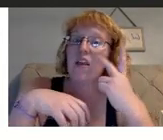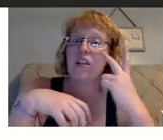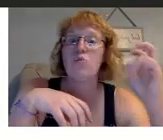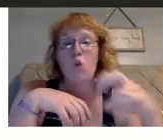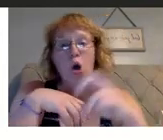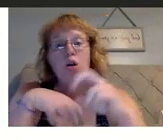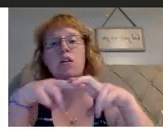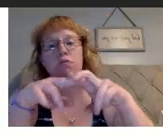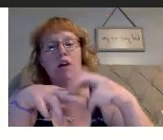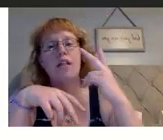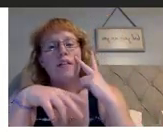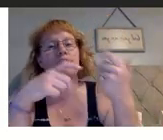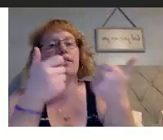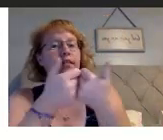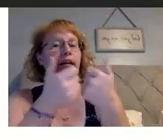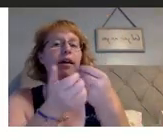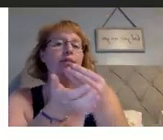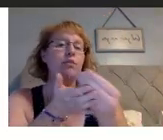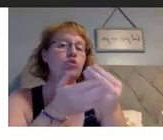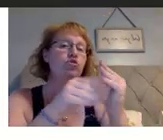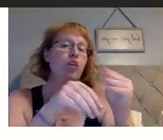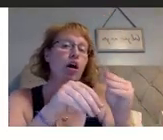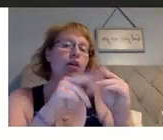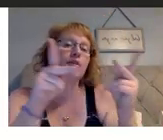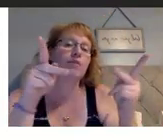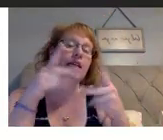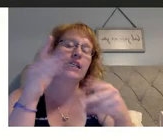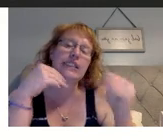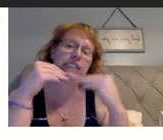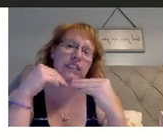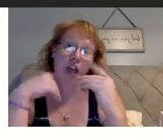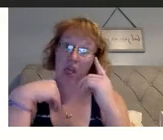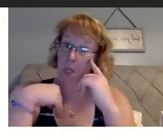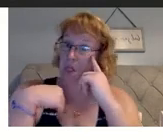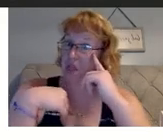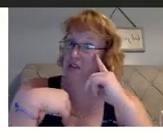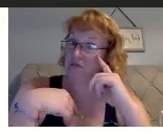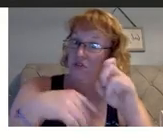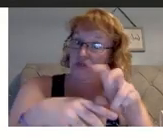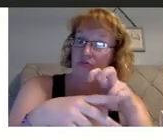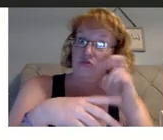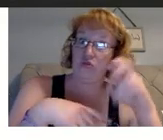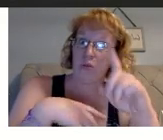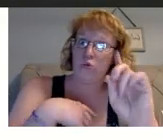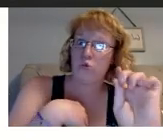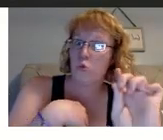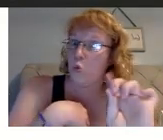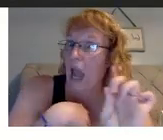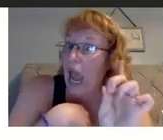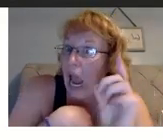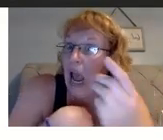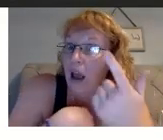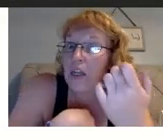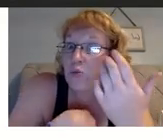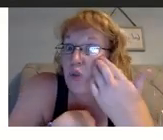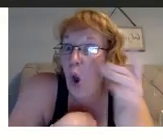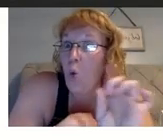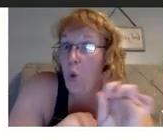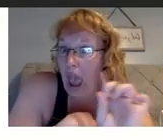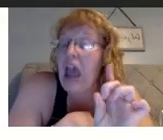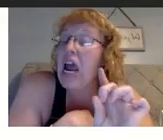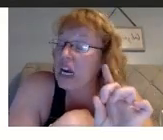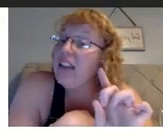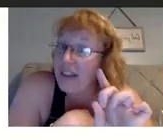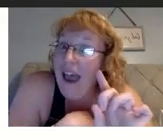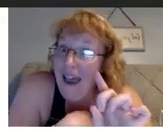coasters and rides. They see games, shops, and places to eat. Do you think that we should go ahead and jump to where since we know where they are? Yeah,